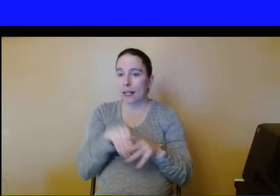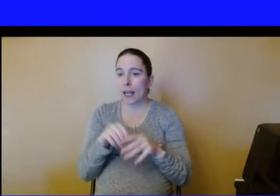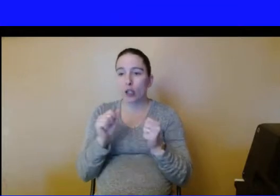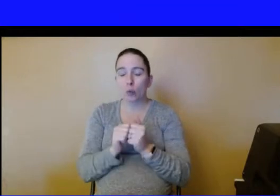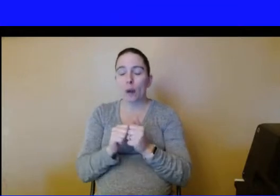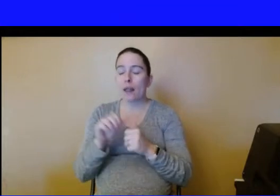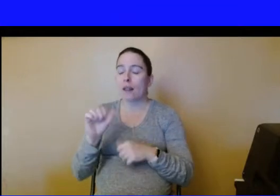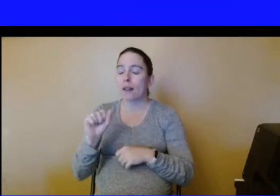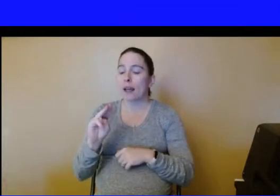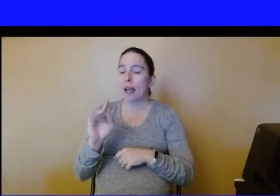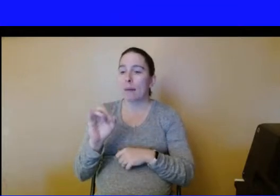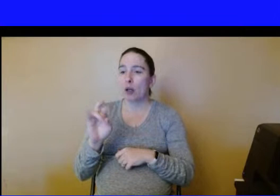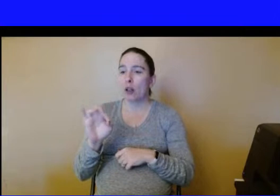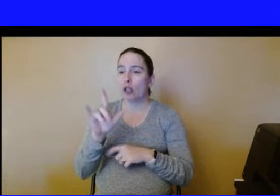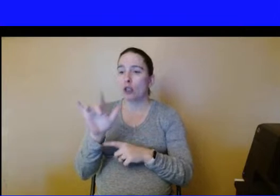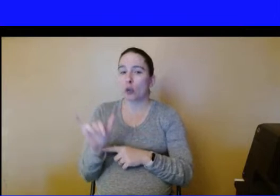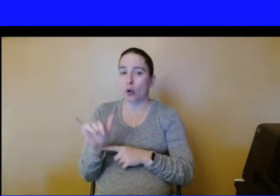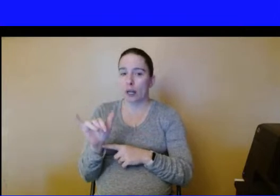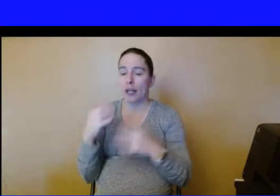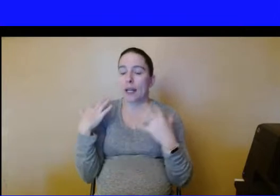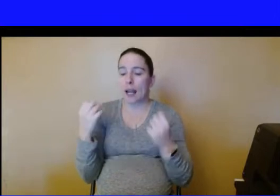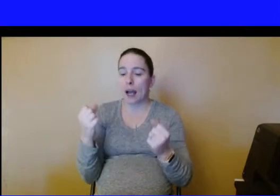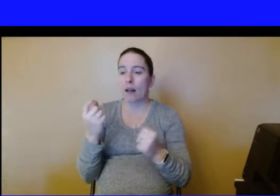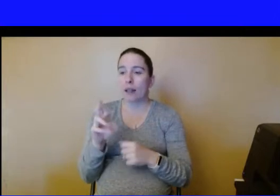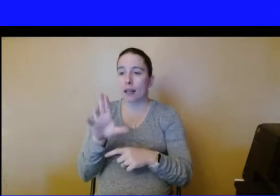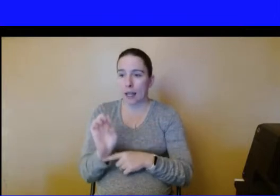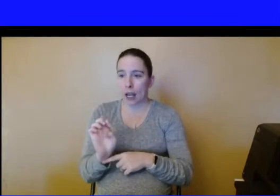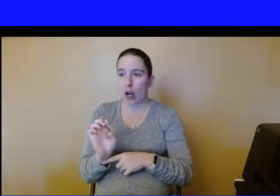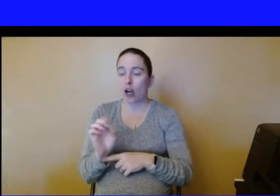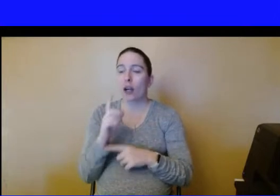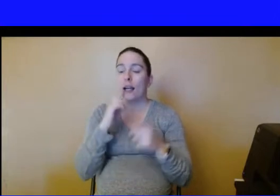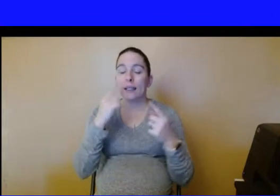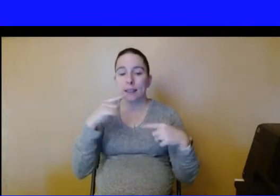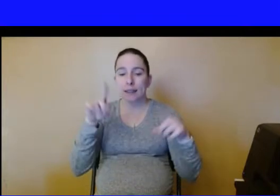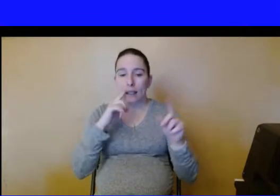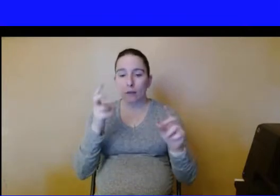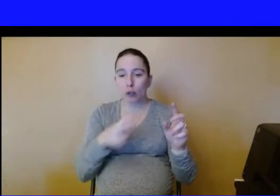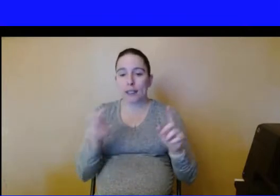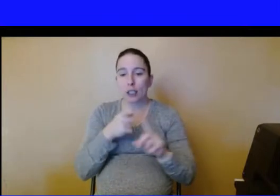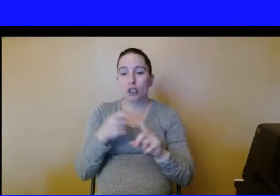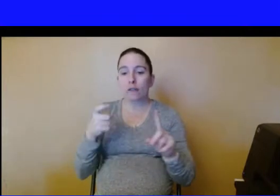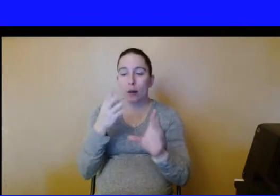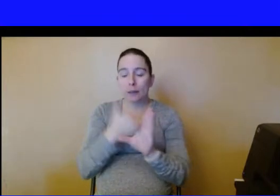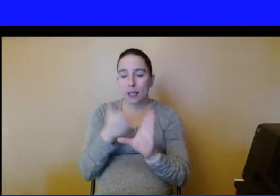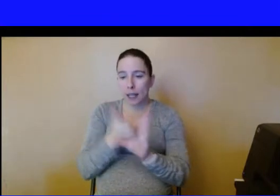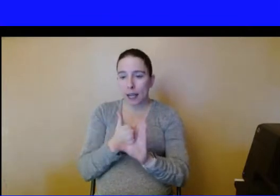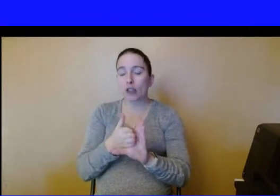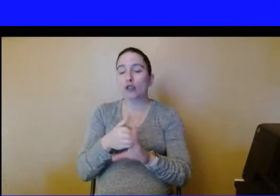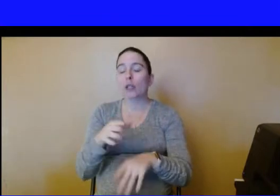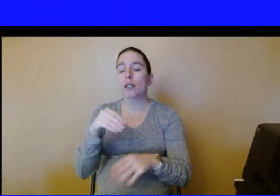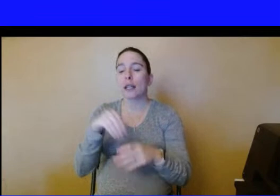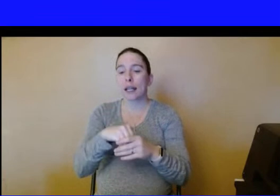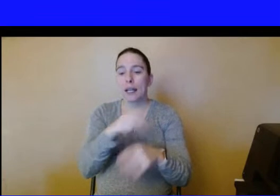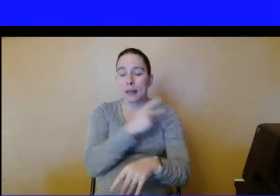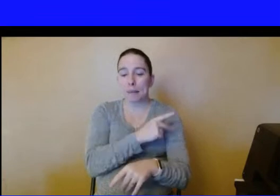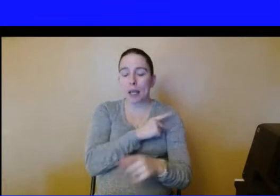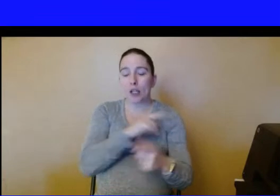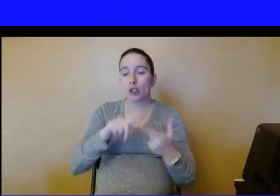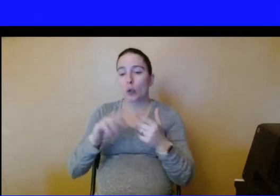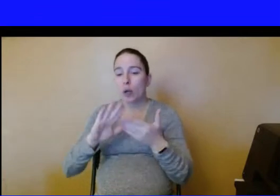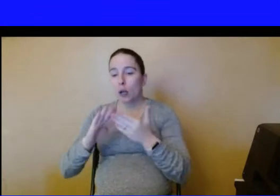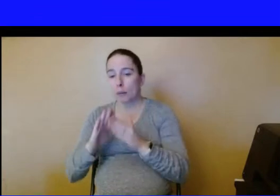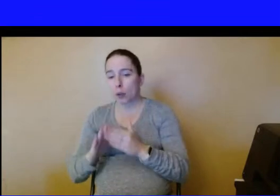between payers, healthcare providers, and care management agencies to provide intensive care transition services to